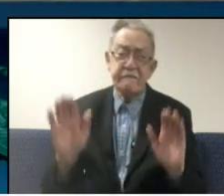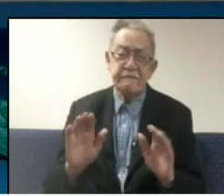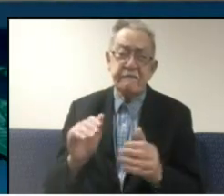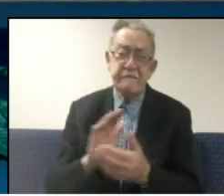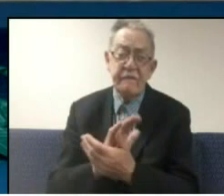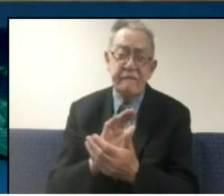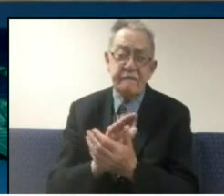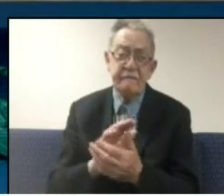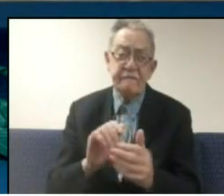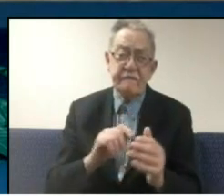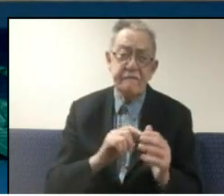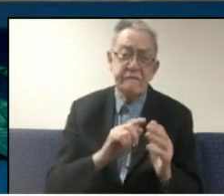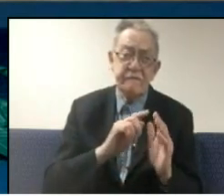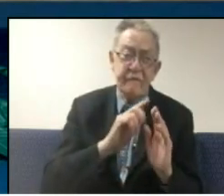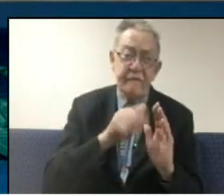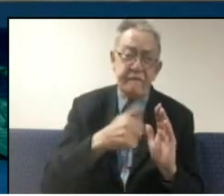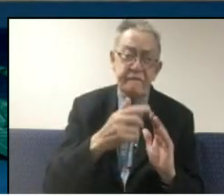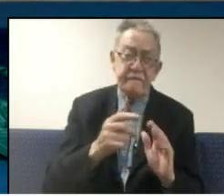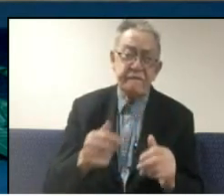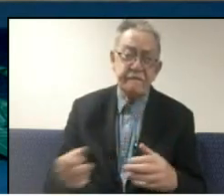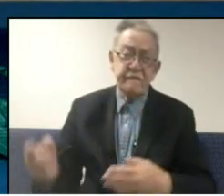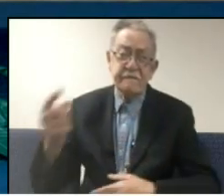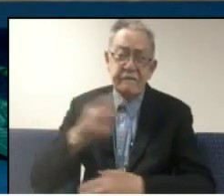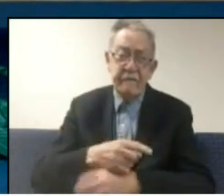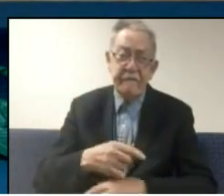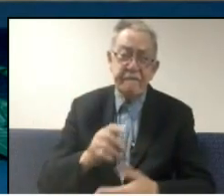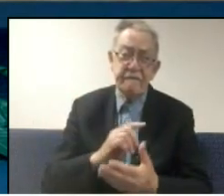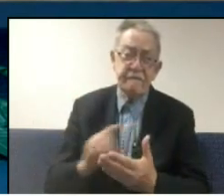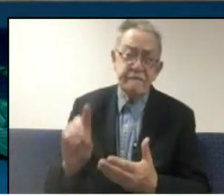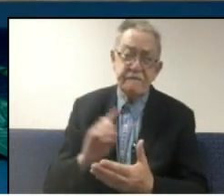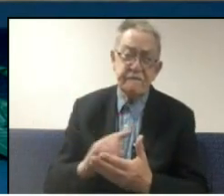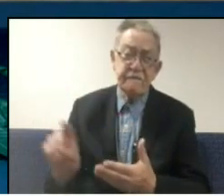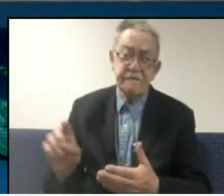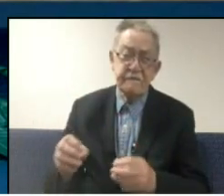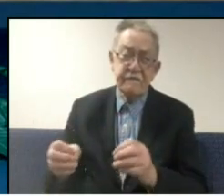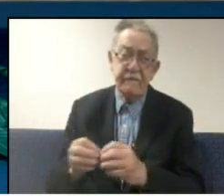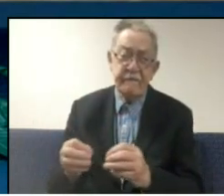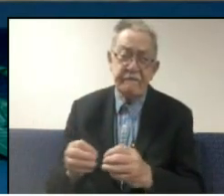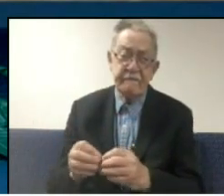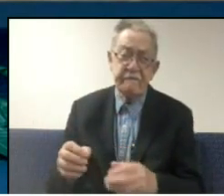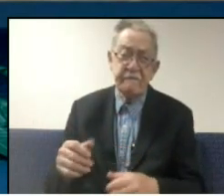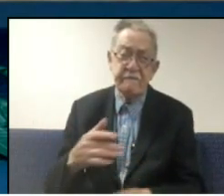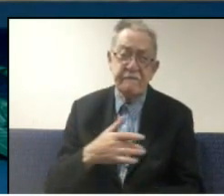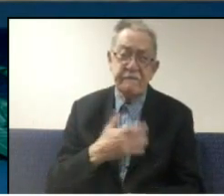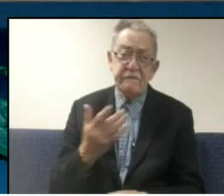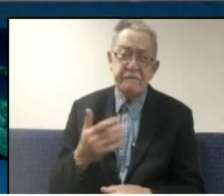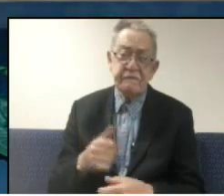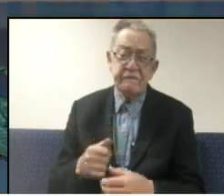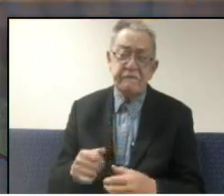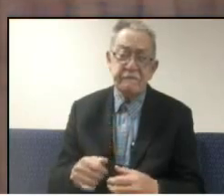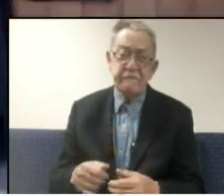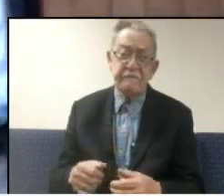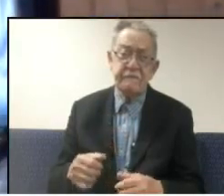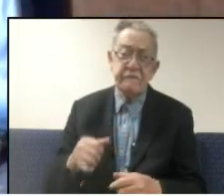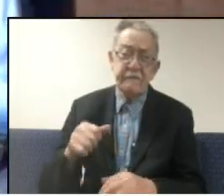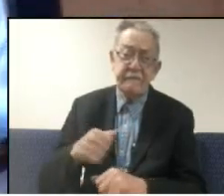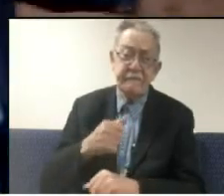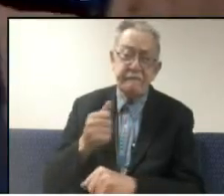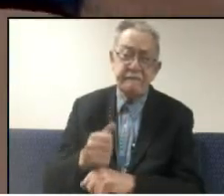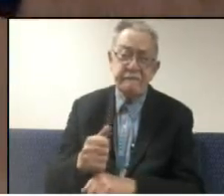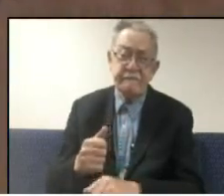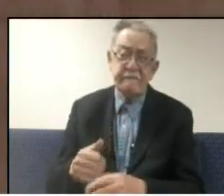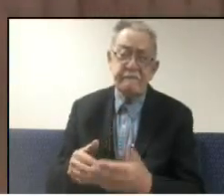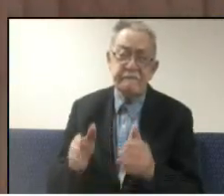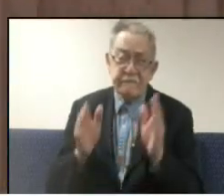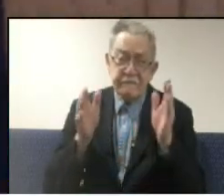hours and days and weeks and more until you feel a certain solidified understanding of what